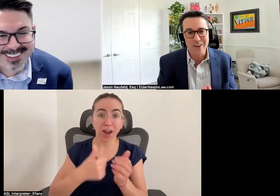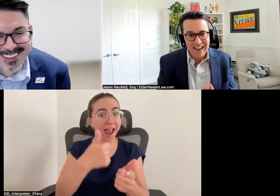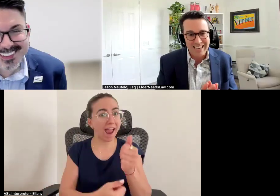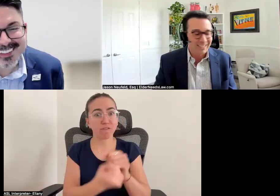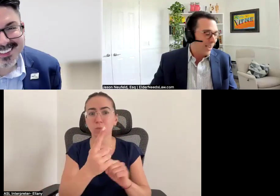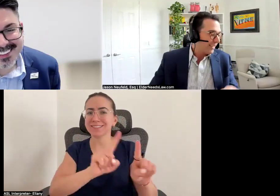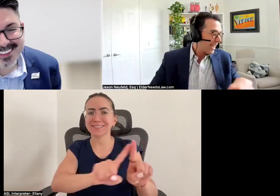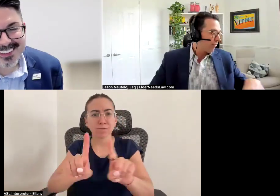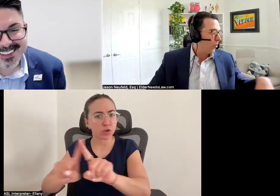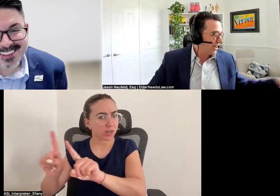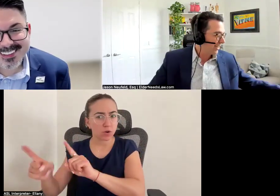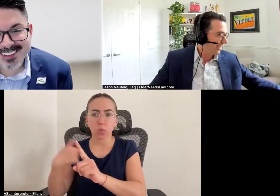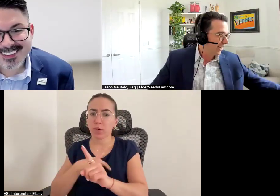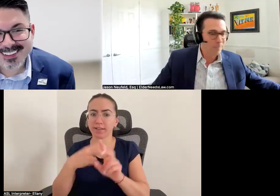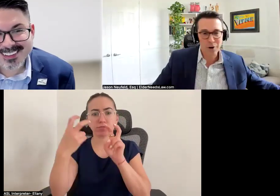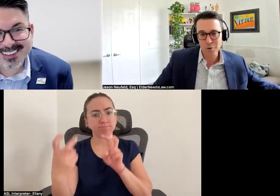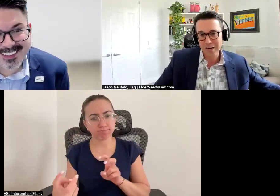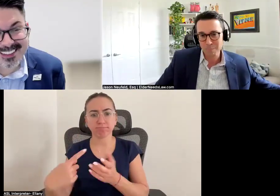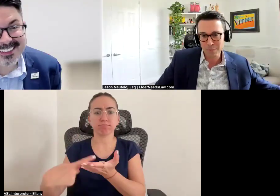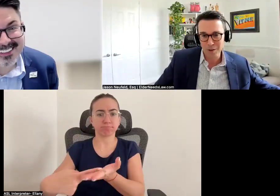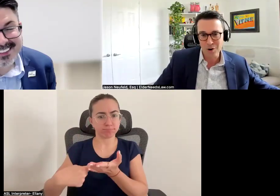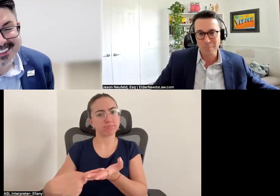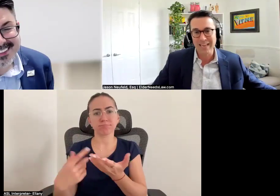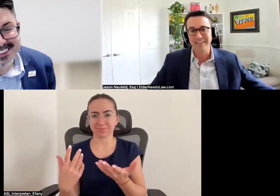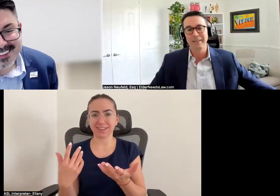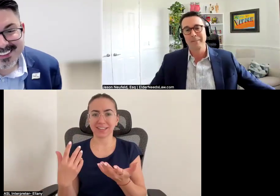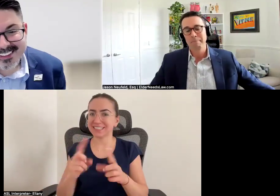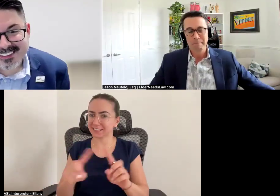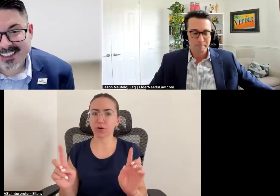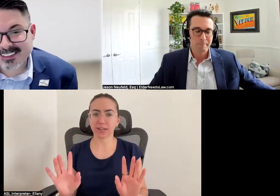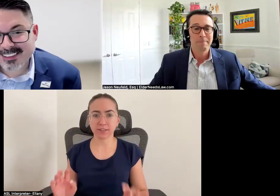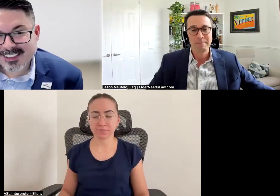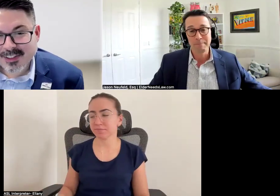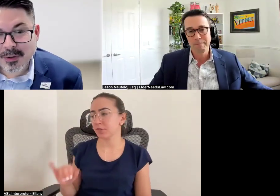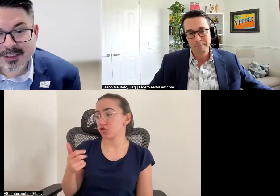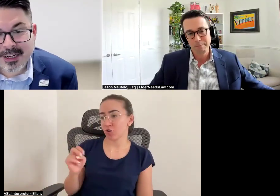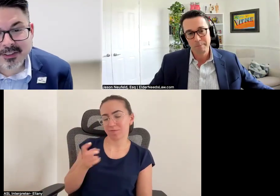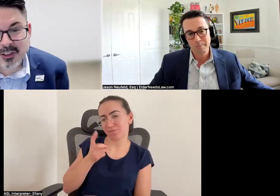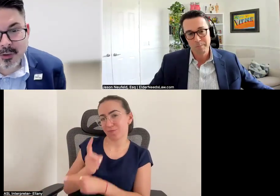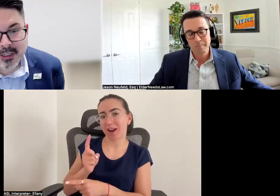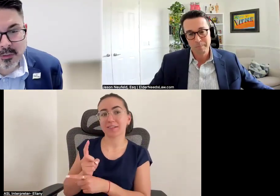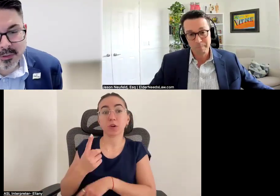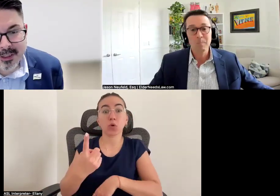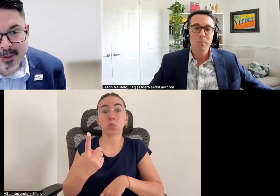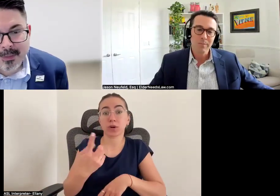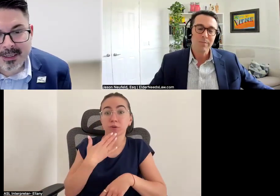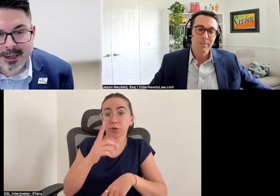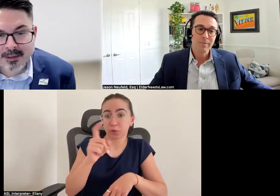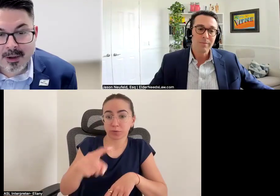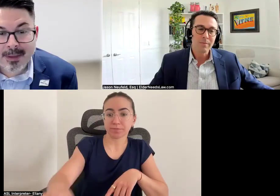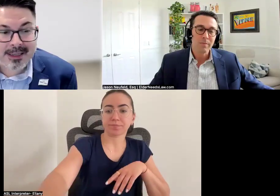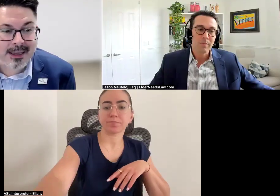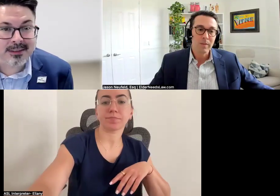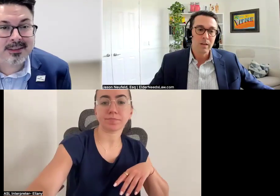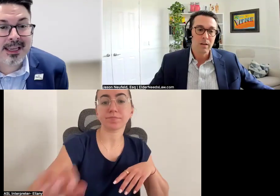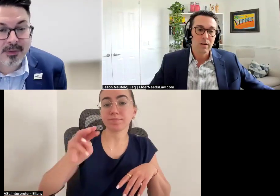different. We gotta take everyone and give them Yeah, their unique plan. Yeah. exactly. Ooh, here's a good question when we're talking about Medicaid is